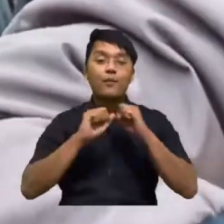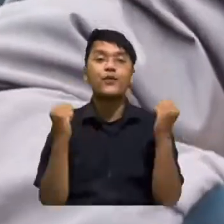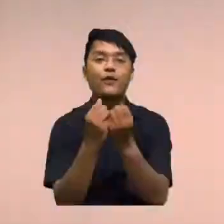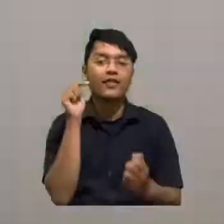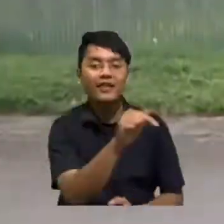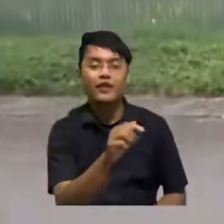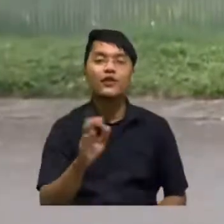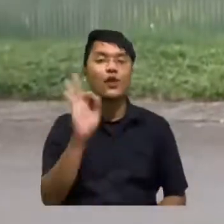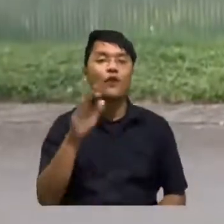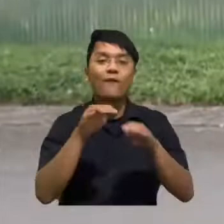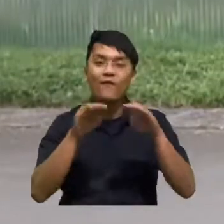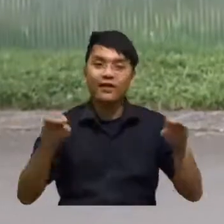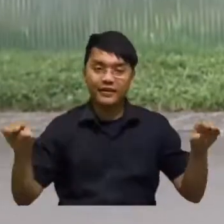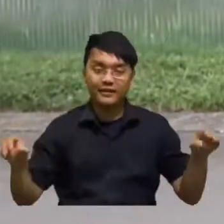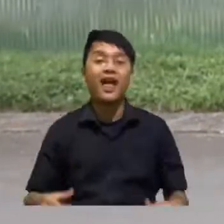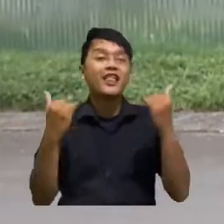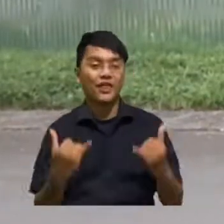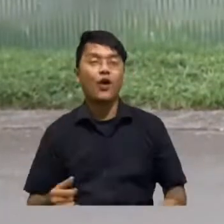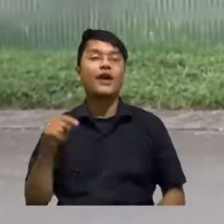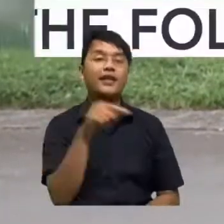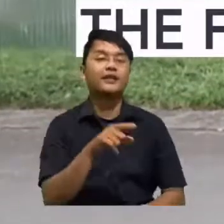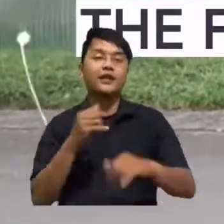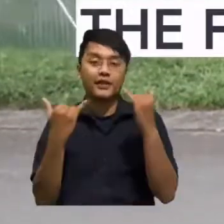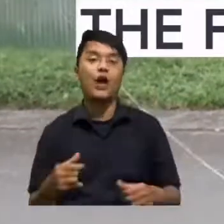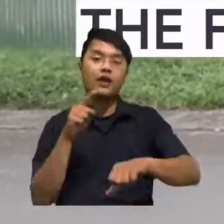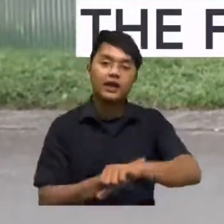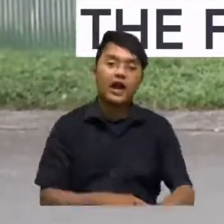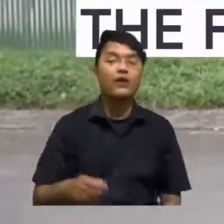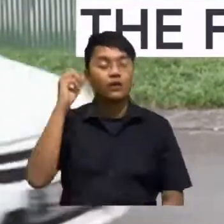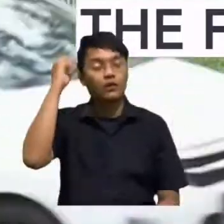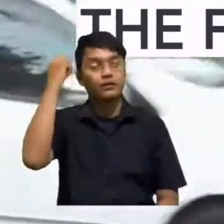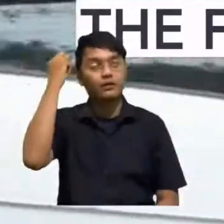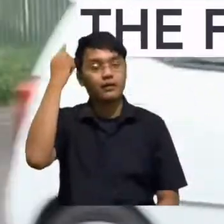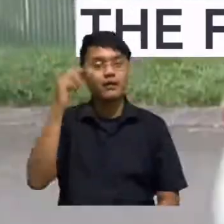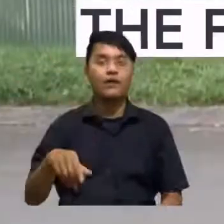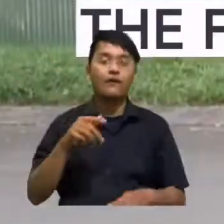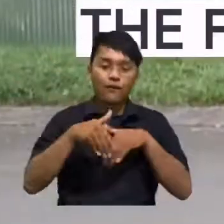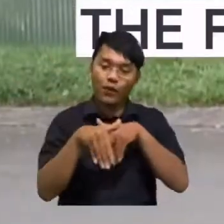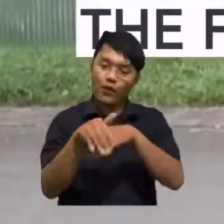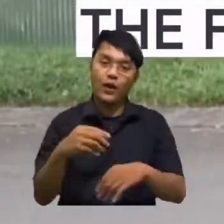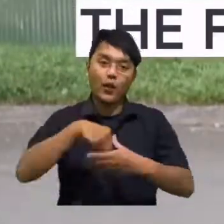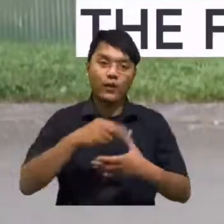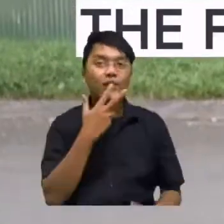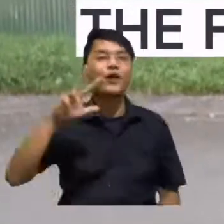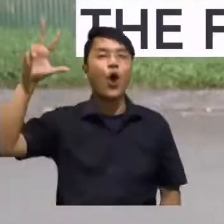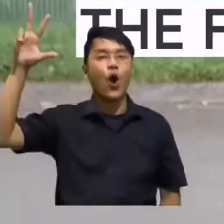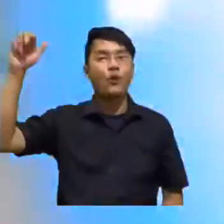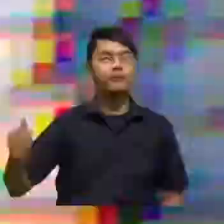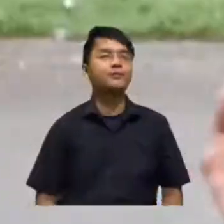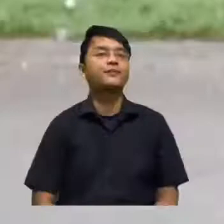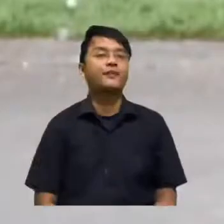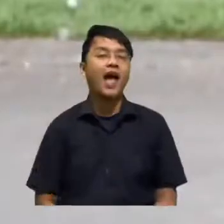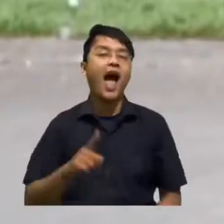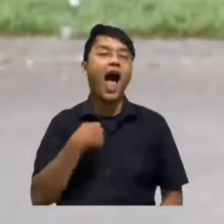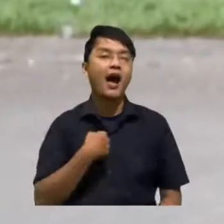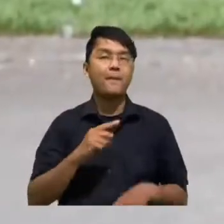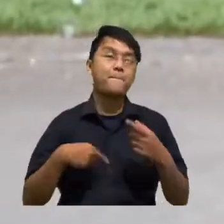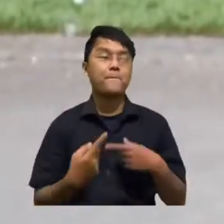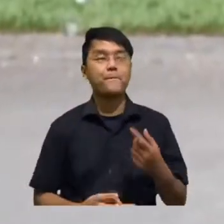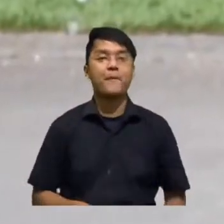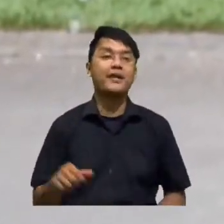flat. Yeah. Now, it's now time to consider the following with Roll and Go! I made a